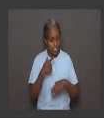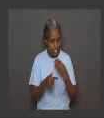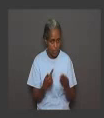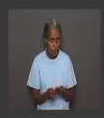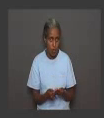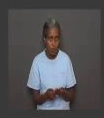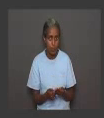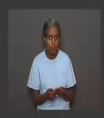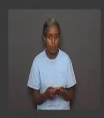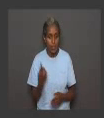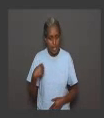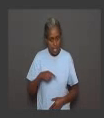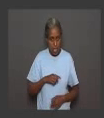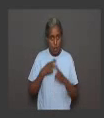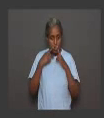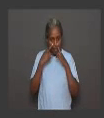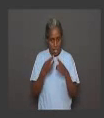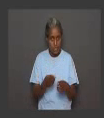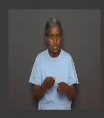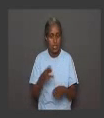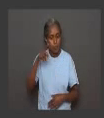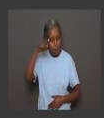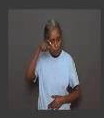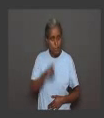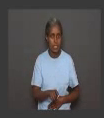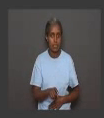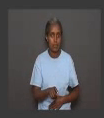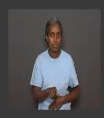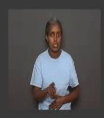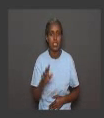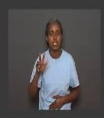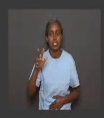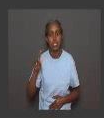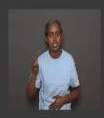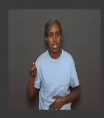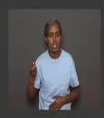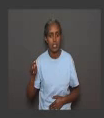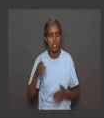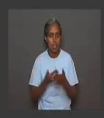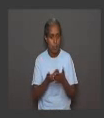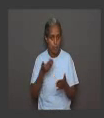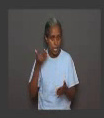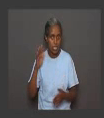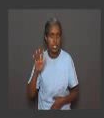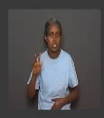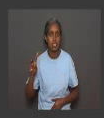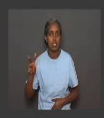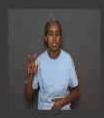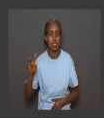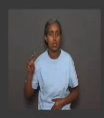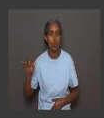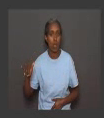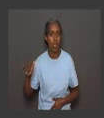Therefore, our answer must be 3x minus